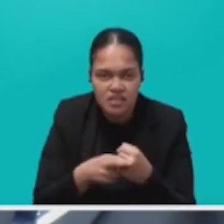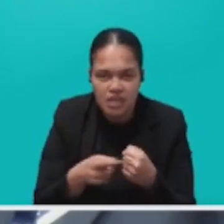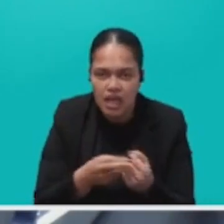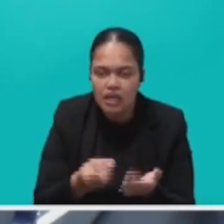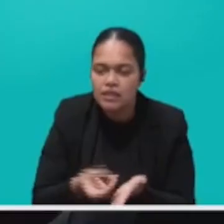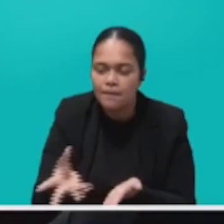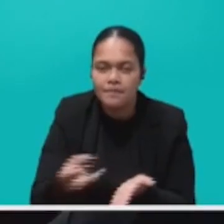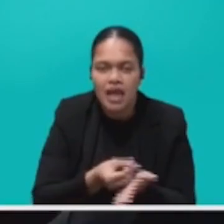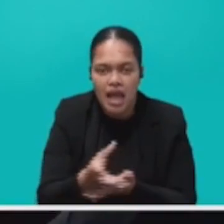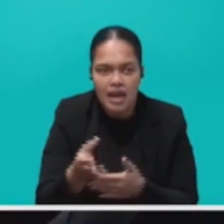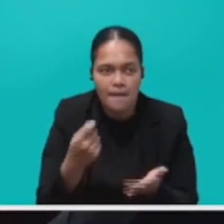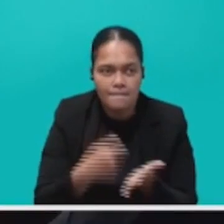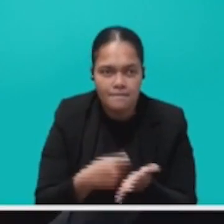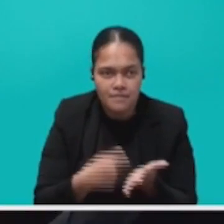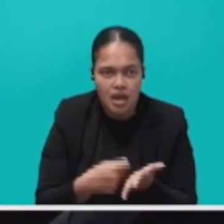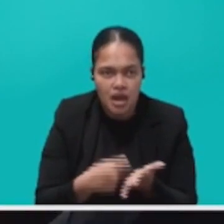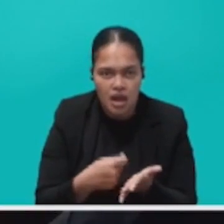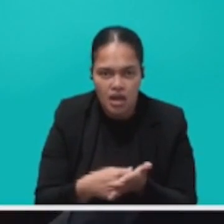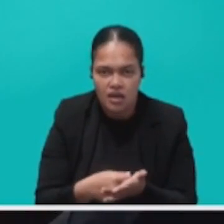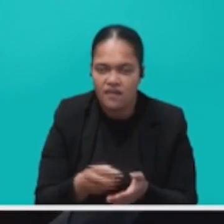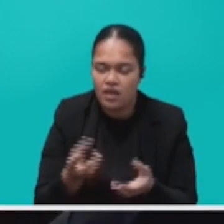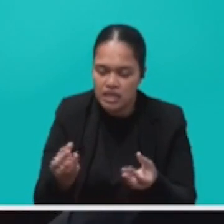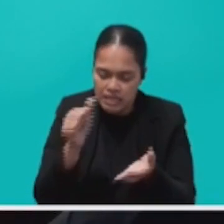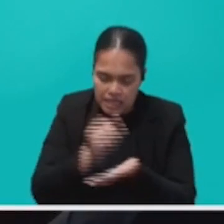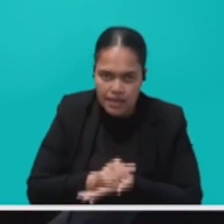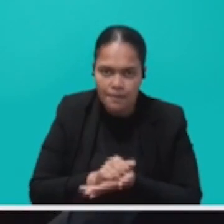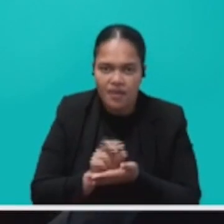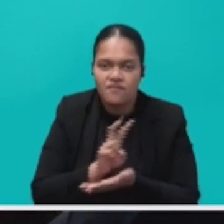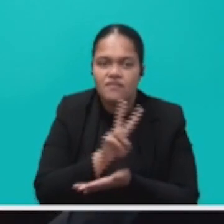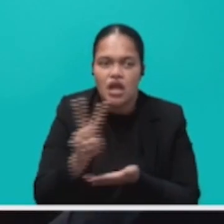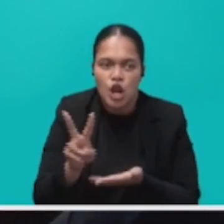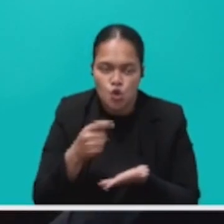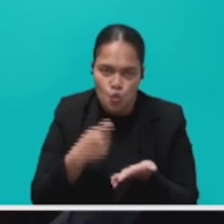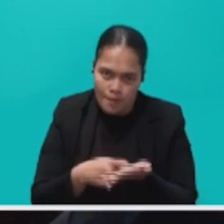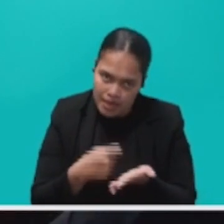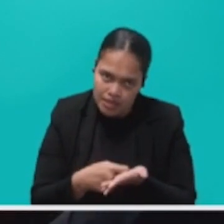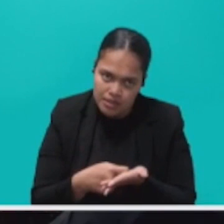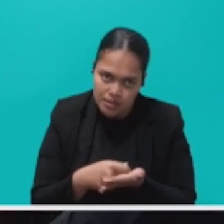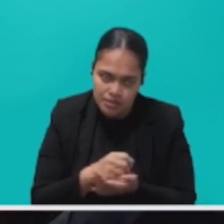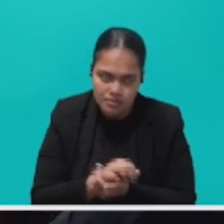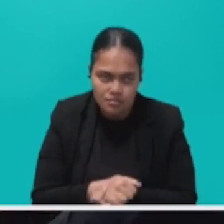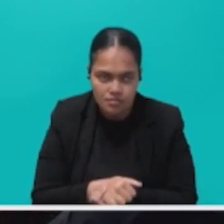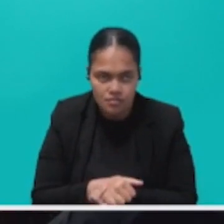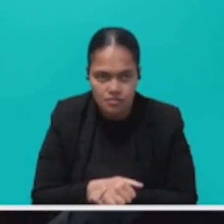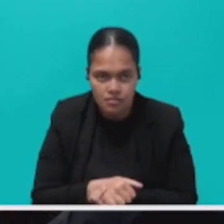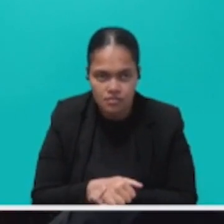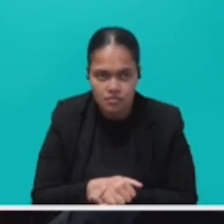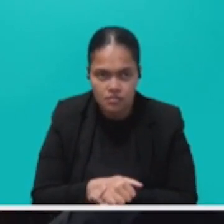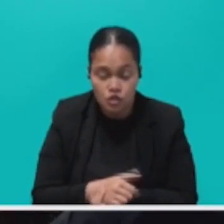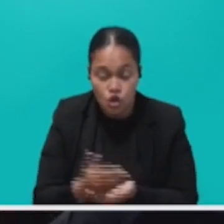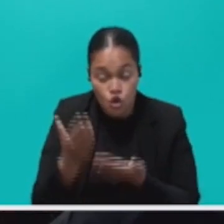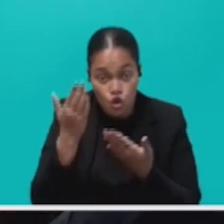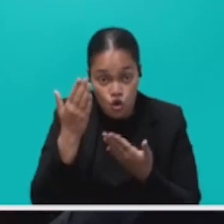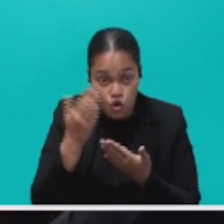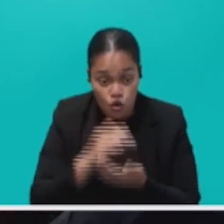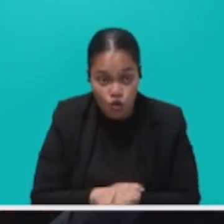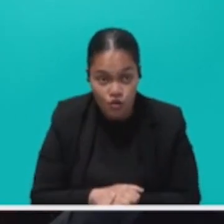money, give value for money. Order. Honourable Speaker,